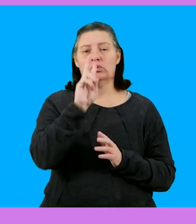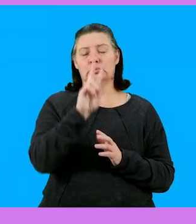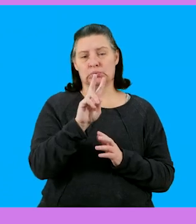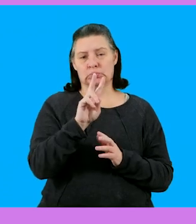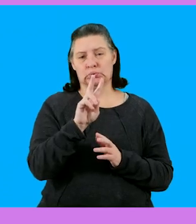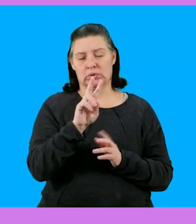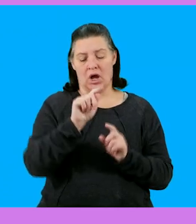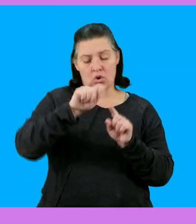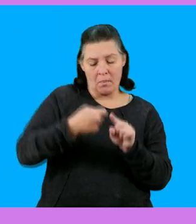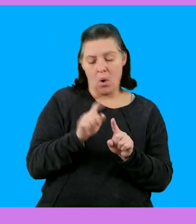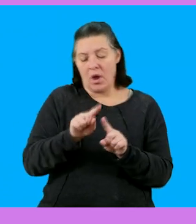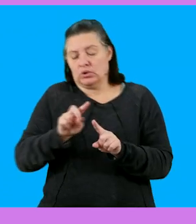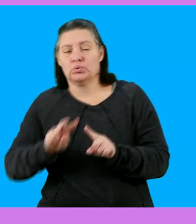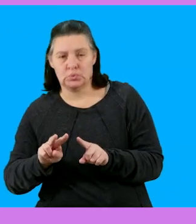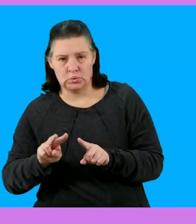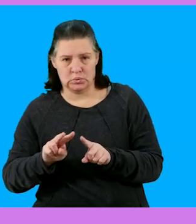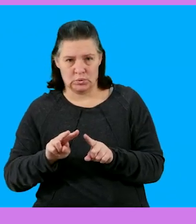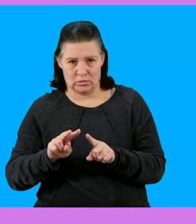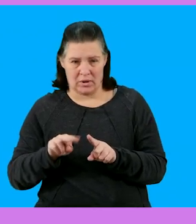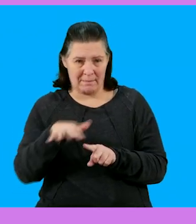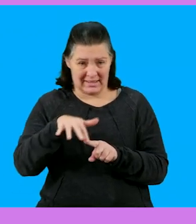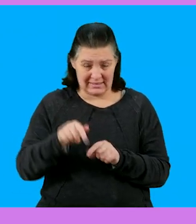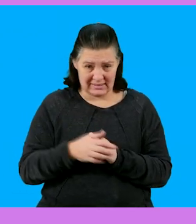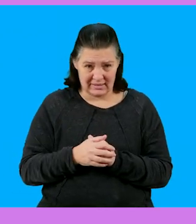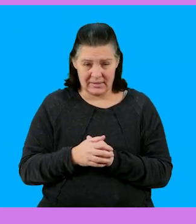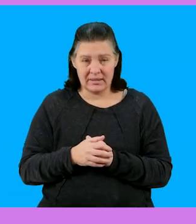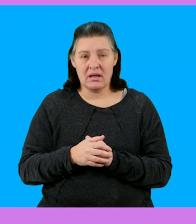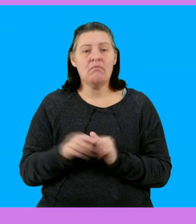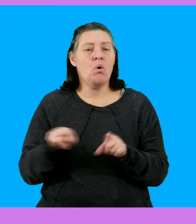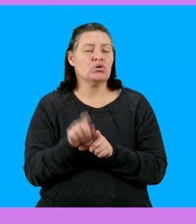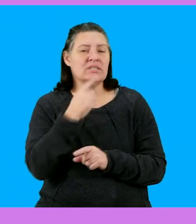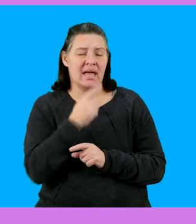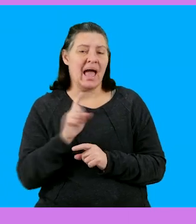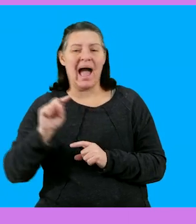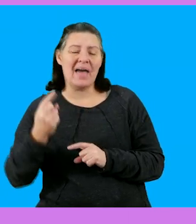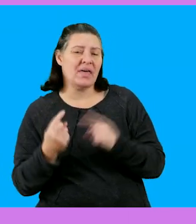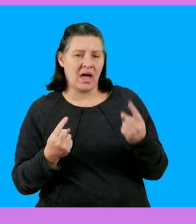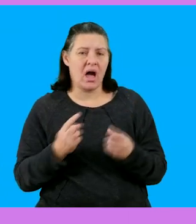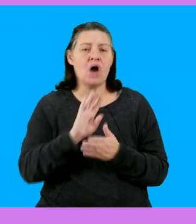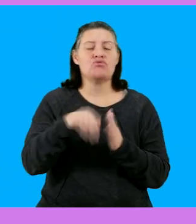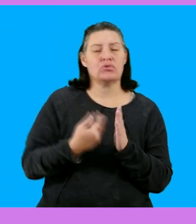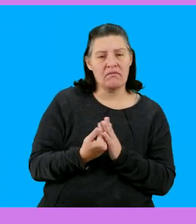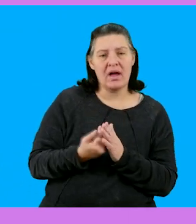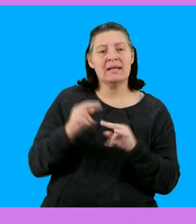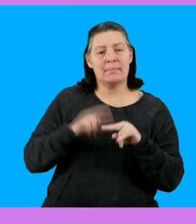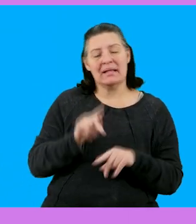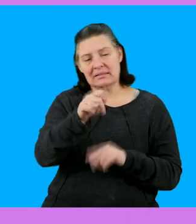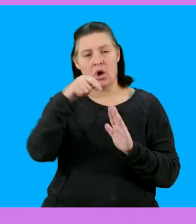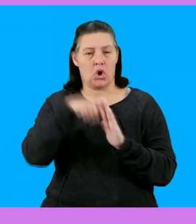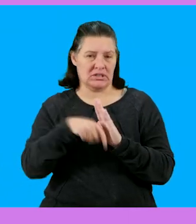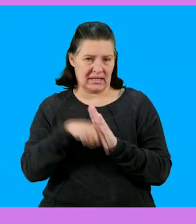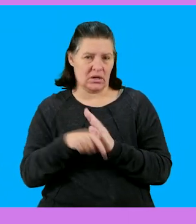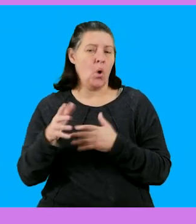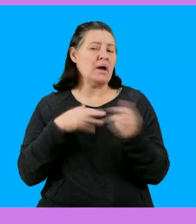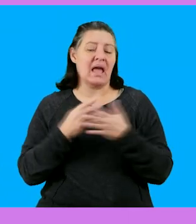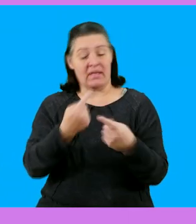decimal places, right? We round off to 2 decimal places. I also indicated that in other cases, you round off according to the context